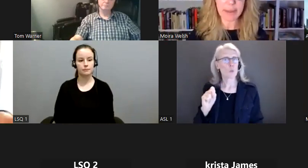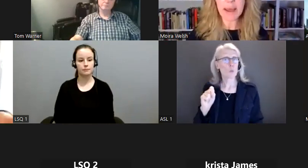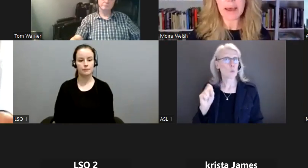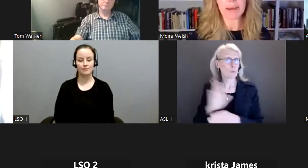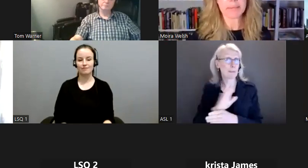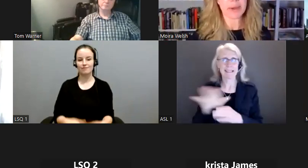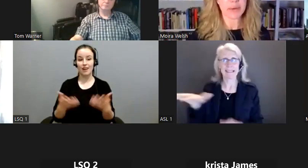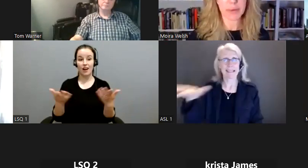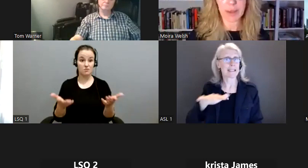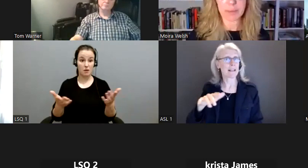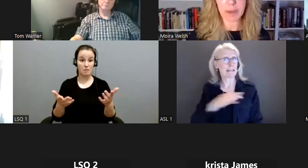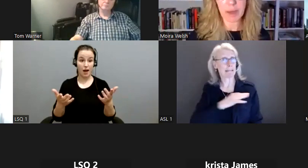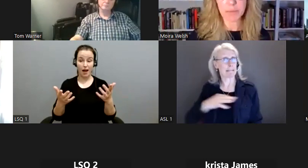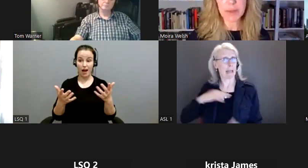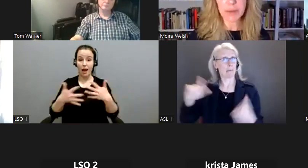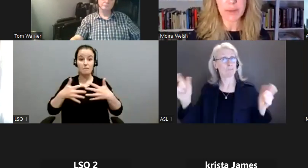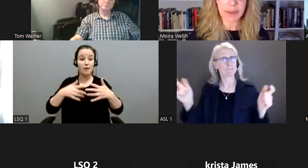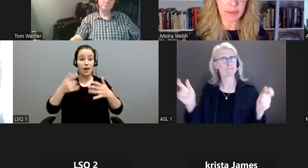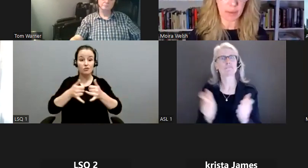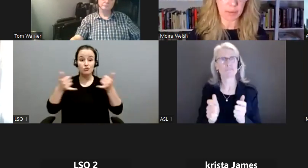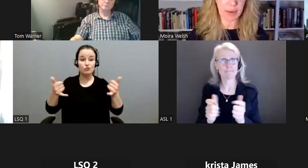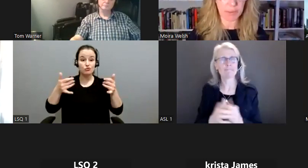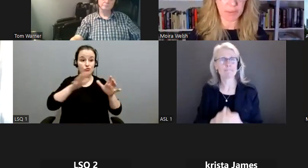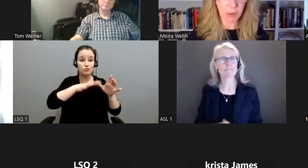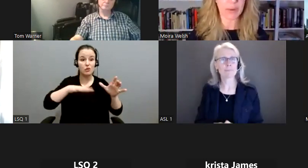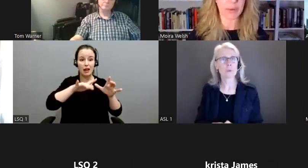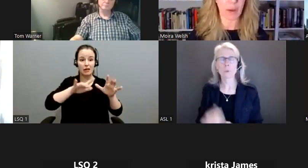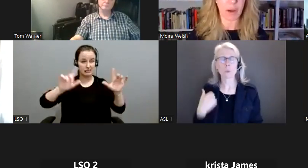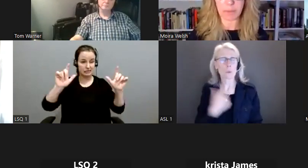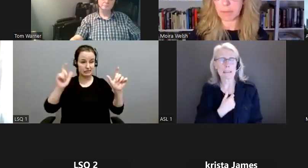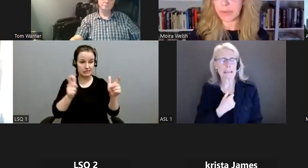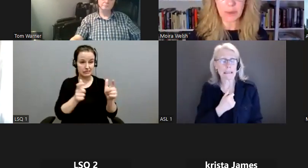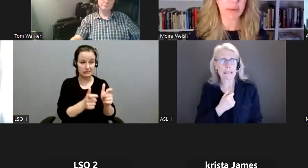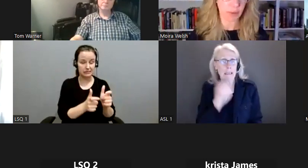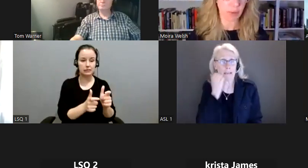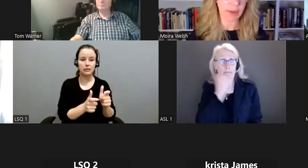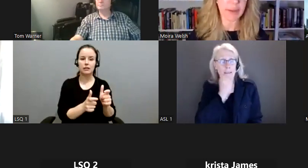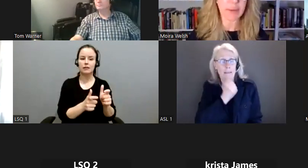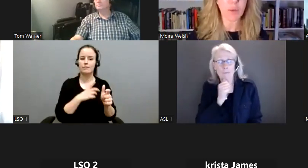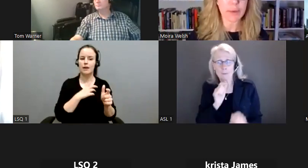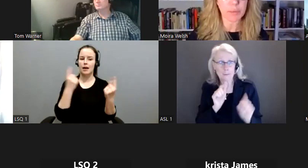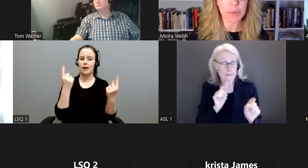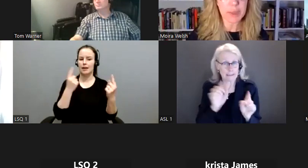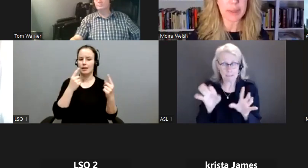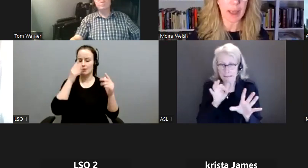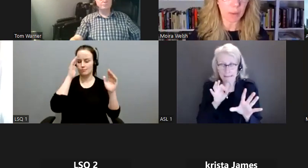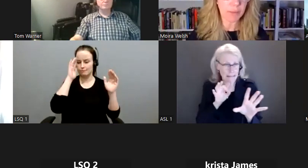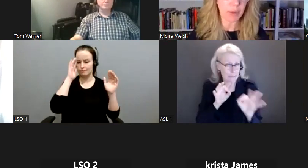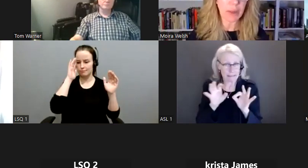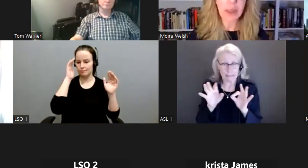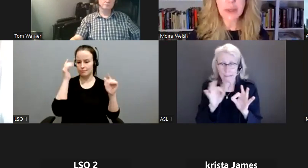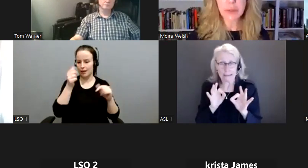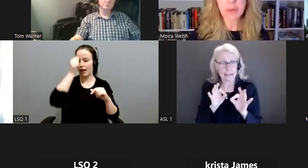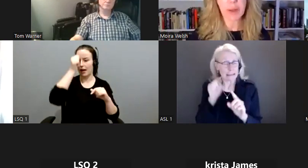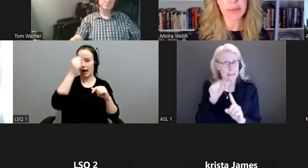dramatically, there's a real sense that we have to focus on certain stories. And so what's really